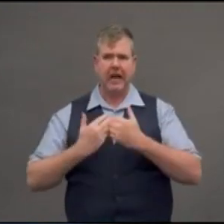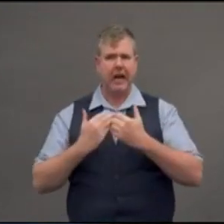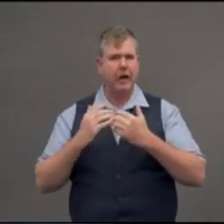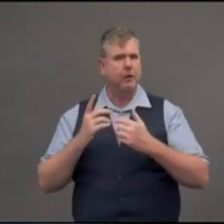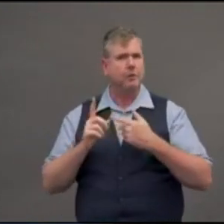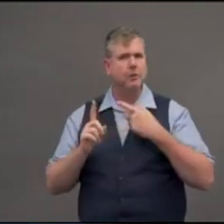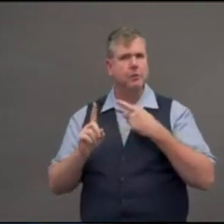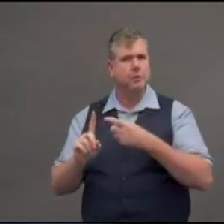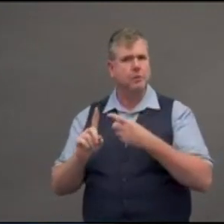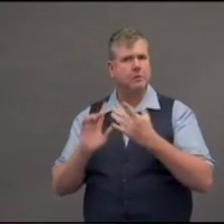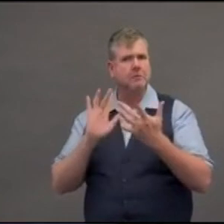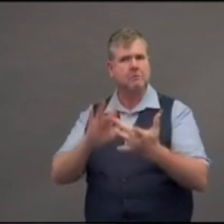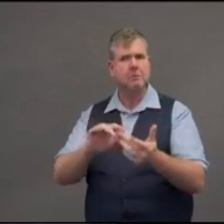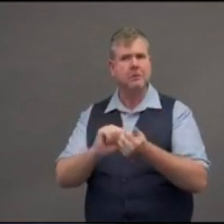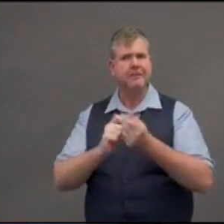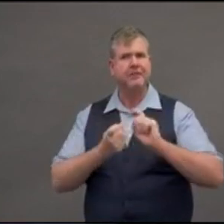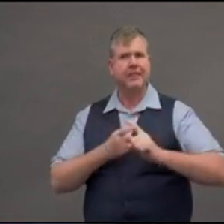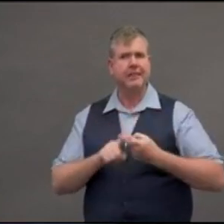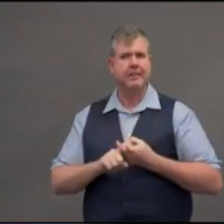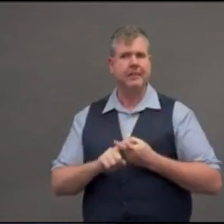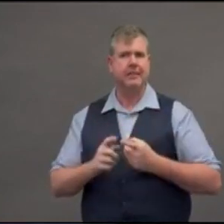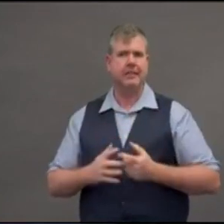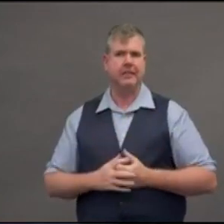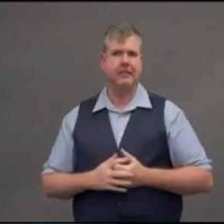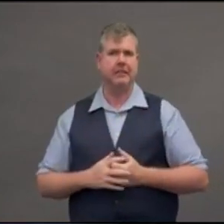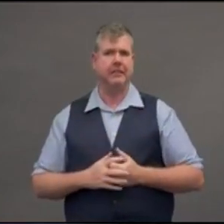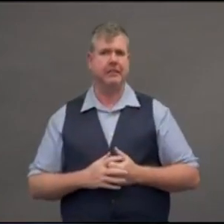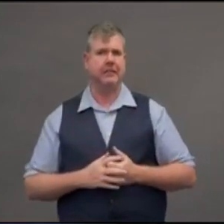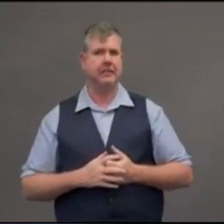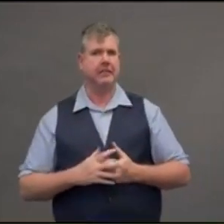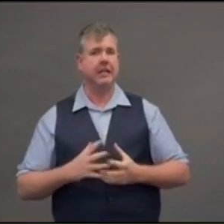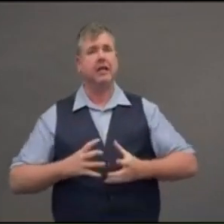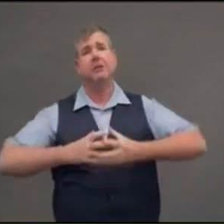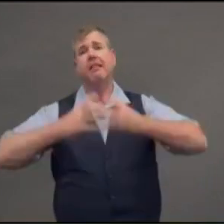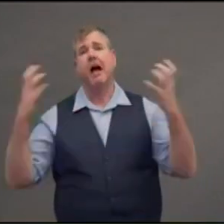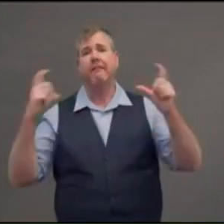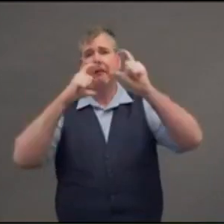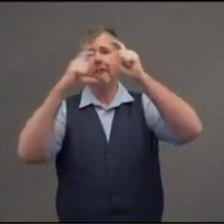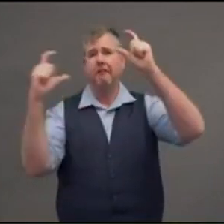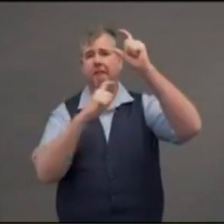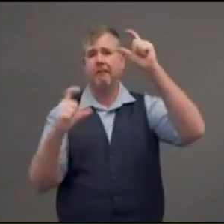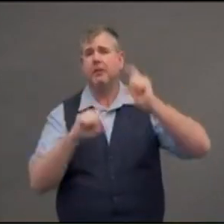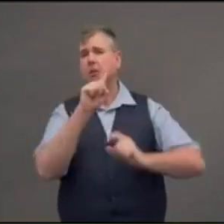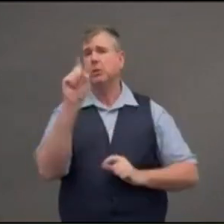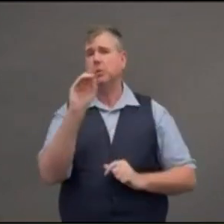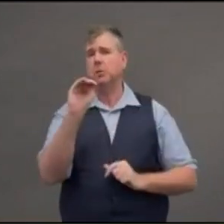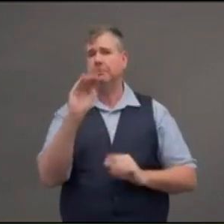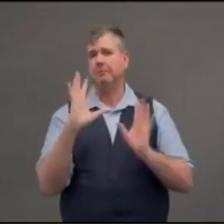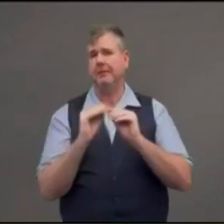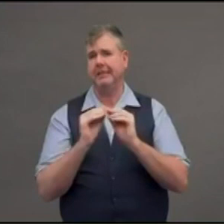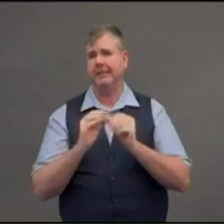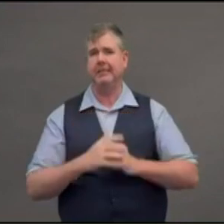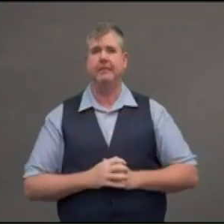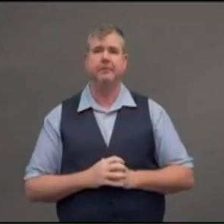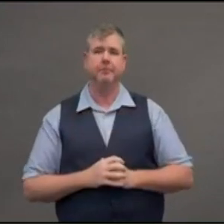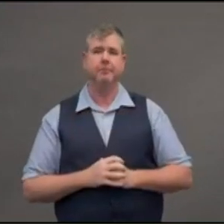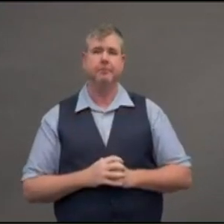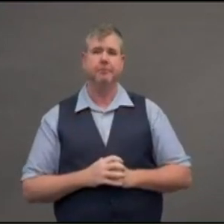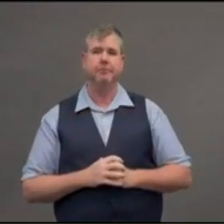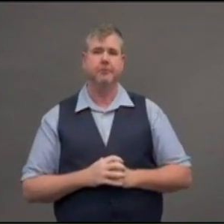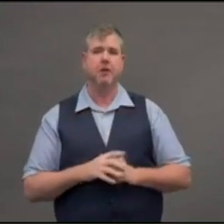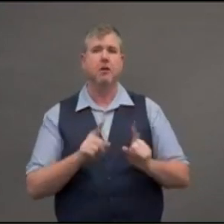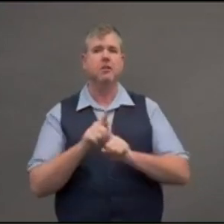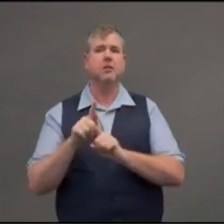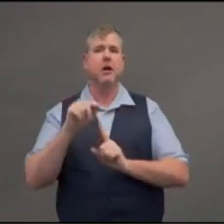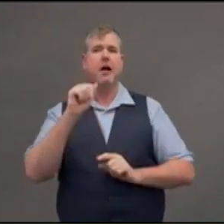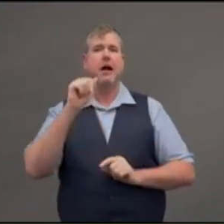I am staying in touch. We do a lot of Zoom meetings. And then there's this app called House Party. So you